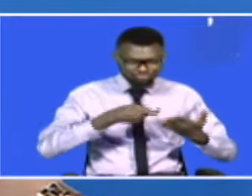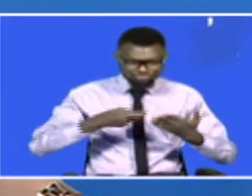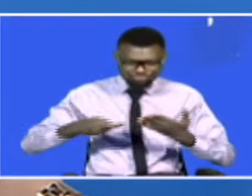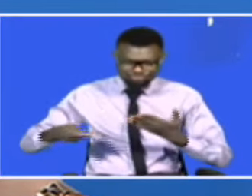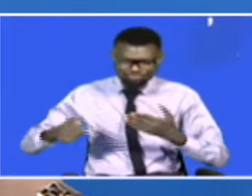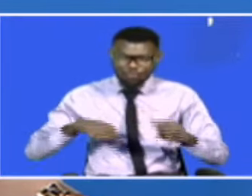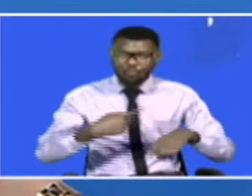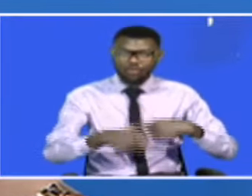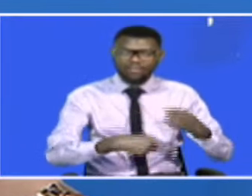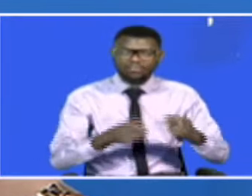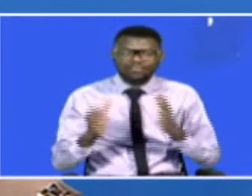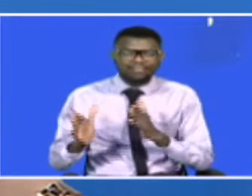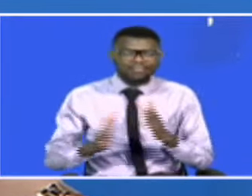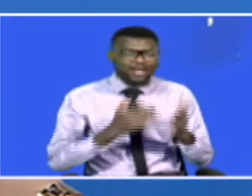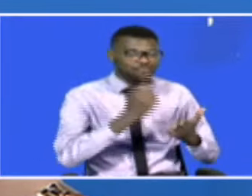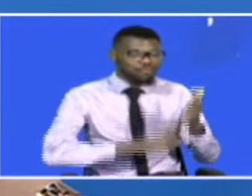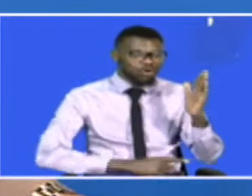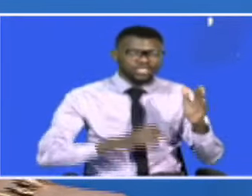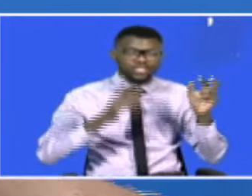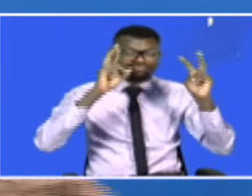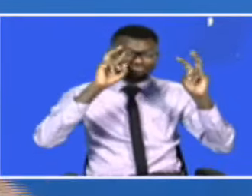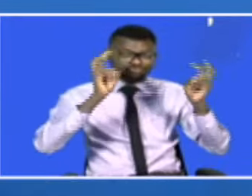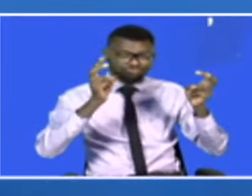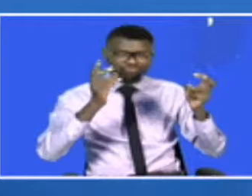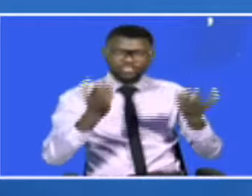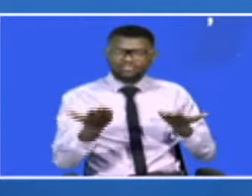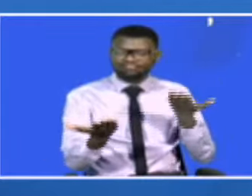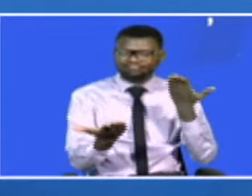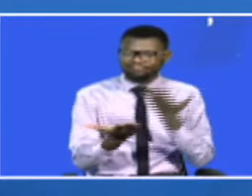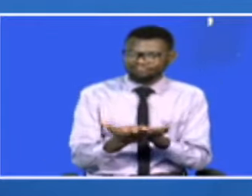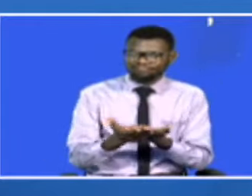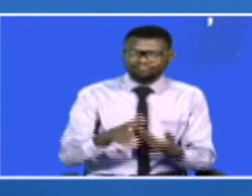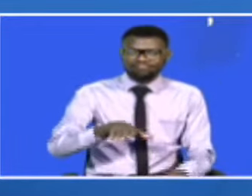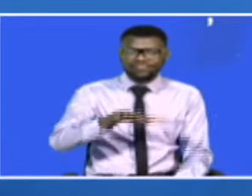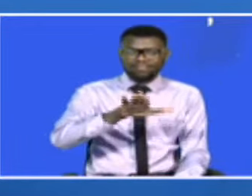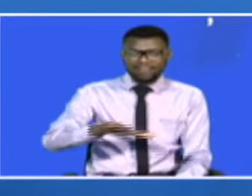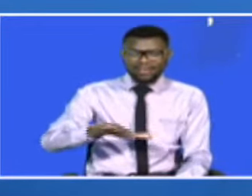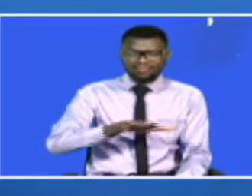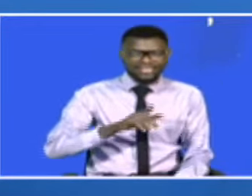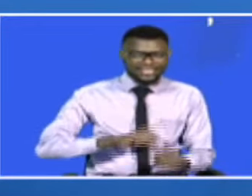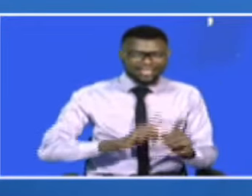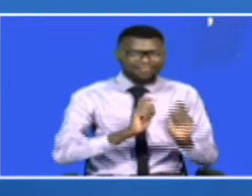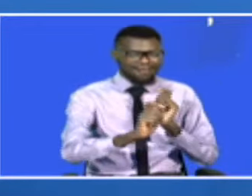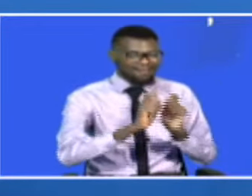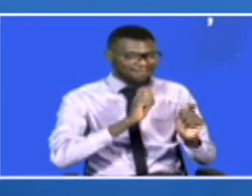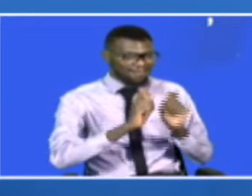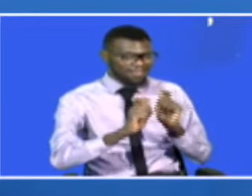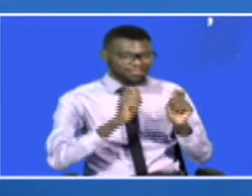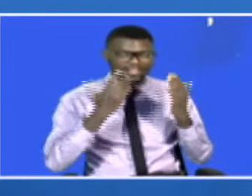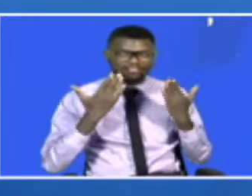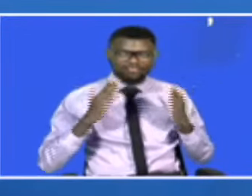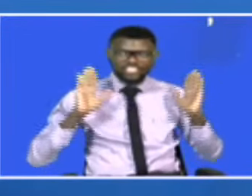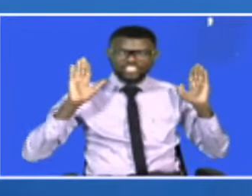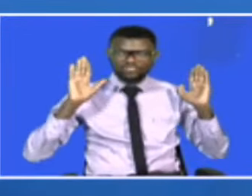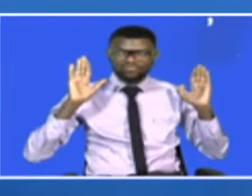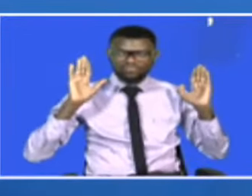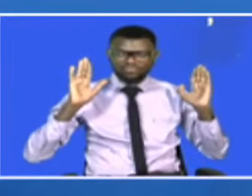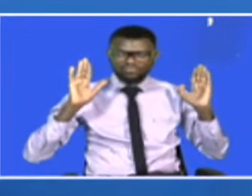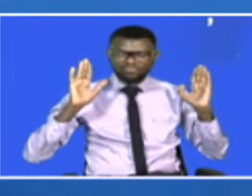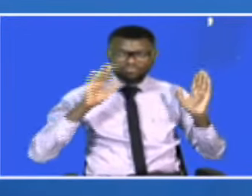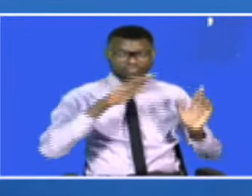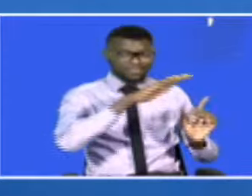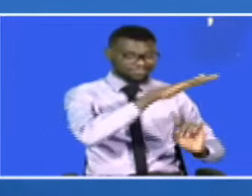the plan is to table the motion in Parliament soon after the vetting and approval of the nominees for the position of the